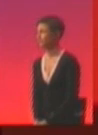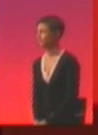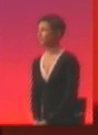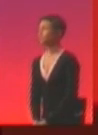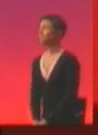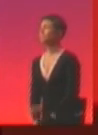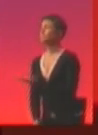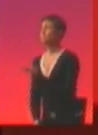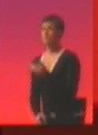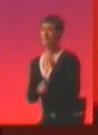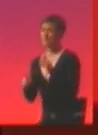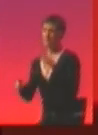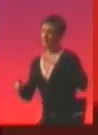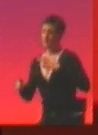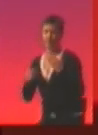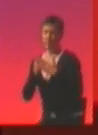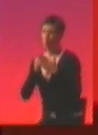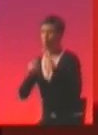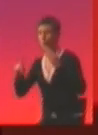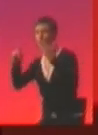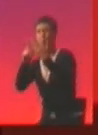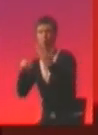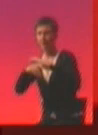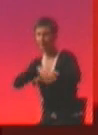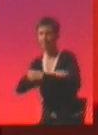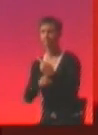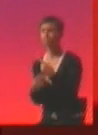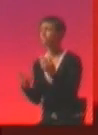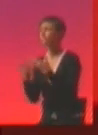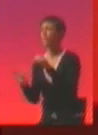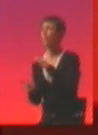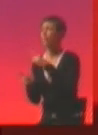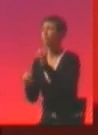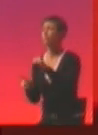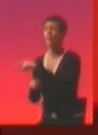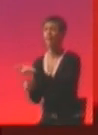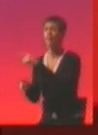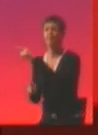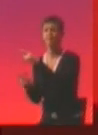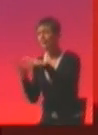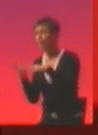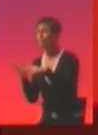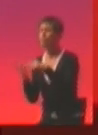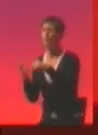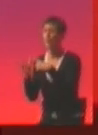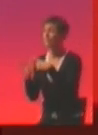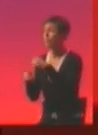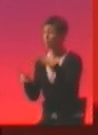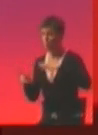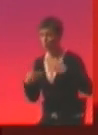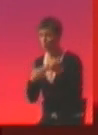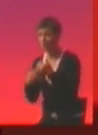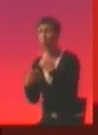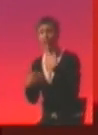For Conference, we still need to be more ambitious. There are thousands more people like Anthony, like Darren, who we want to help, so we will